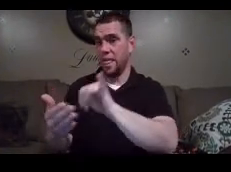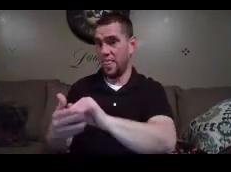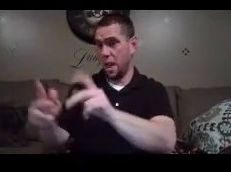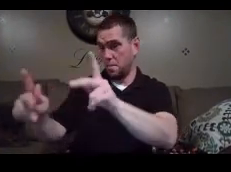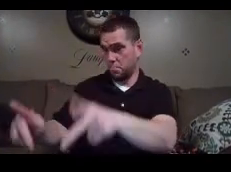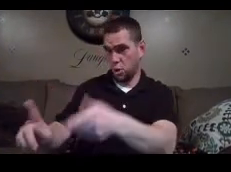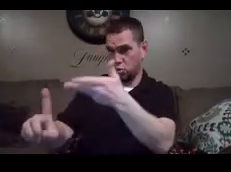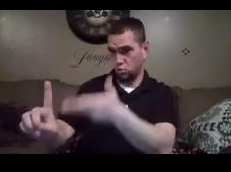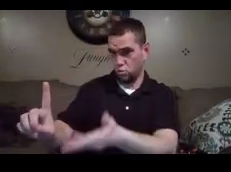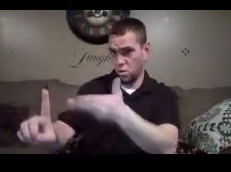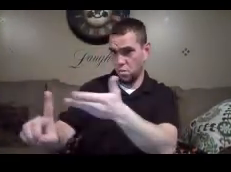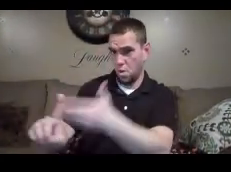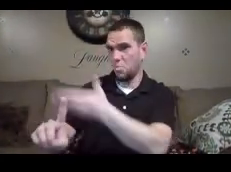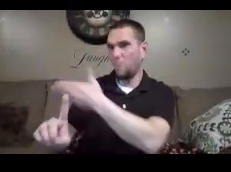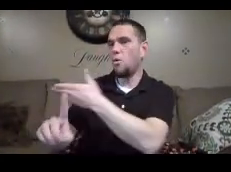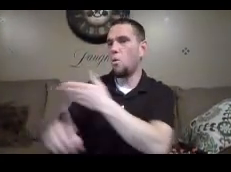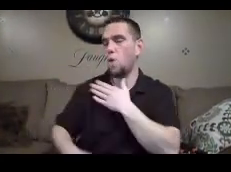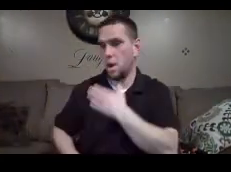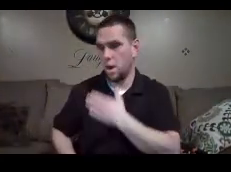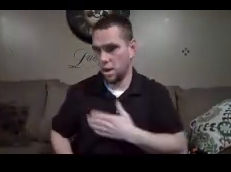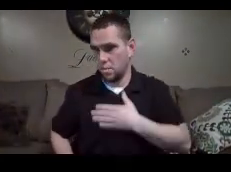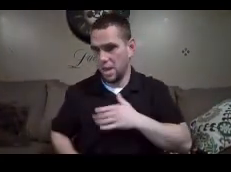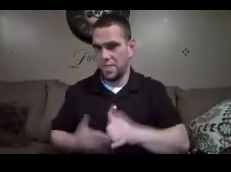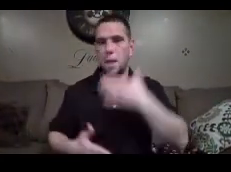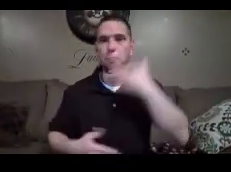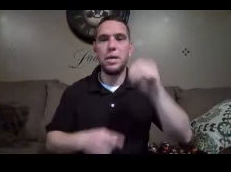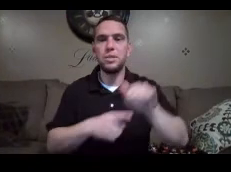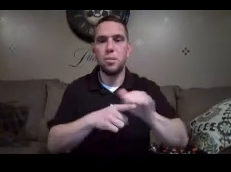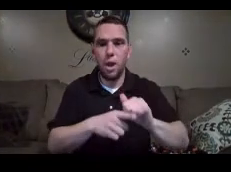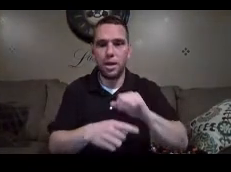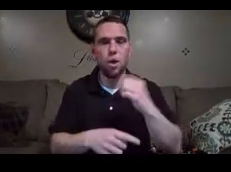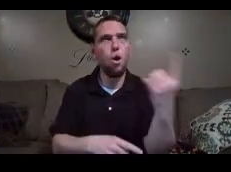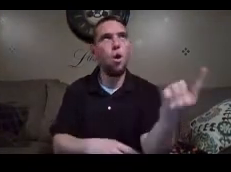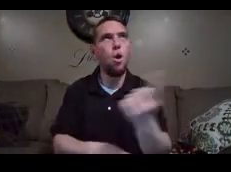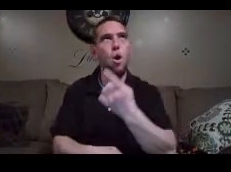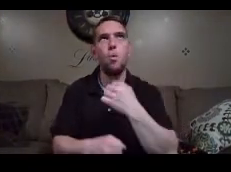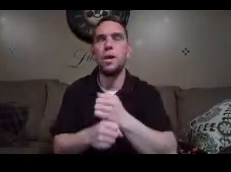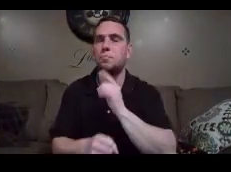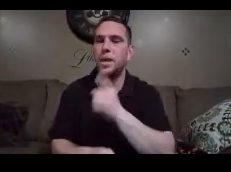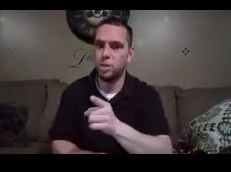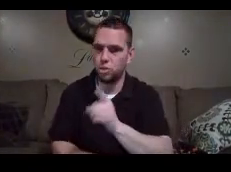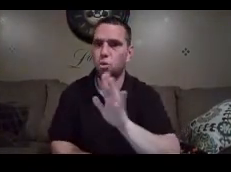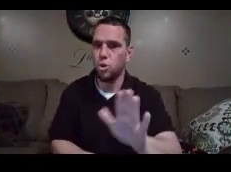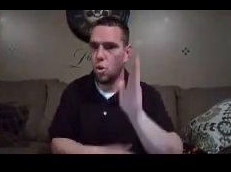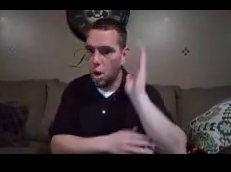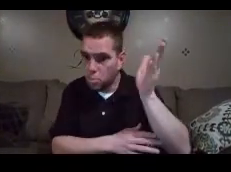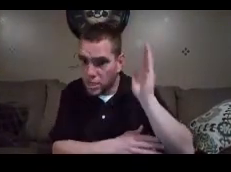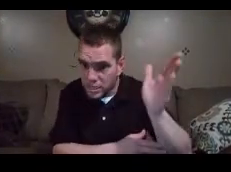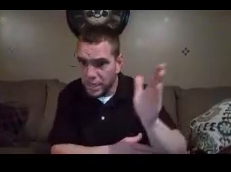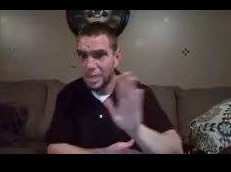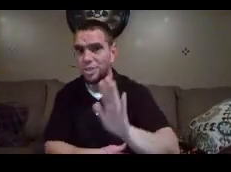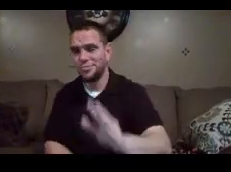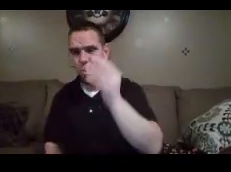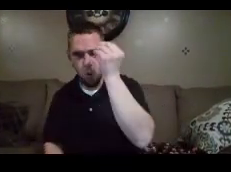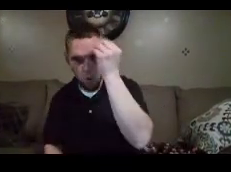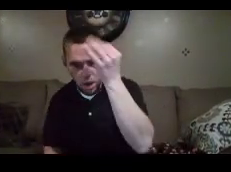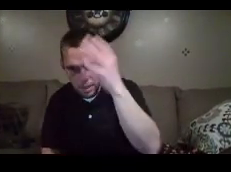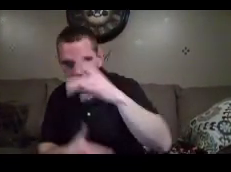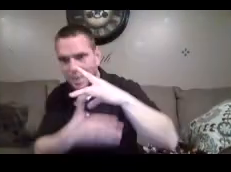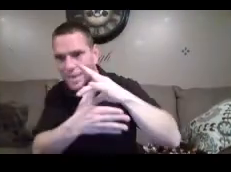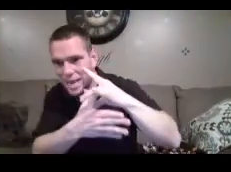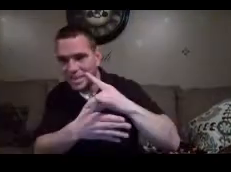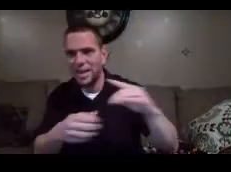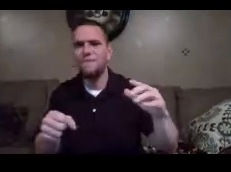can be prepared. But it's best practice to always make sure that your presentations and your content is fully